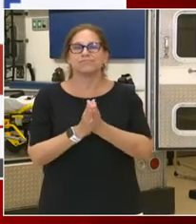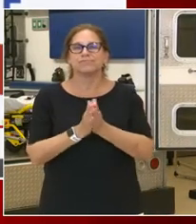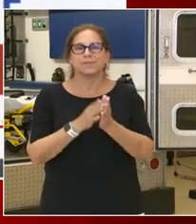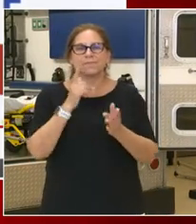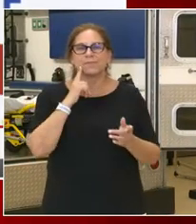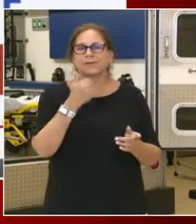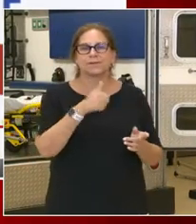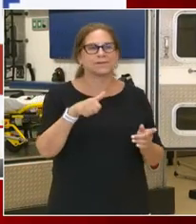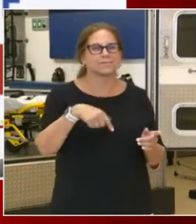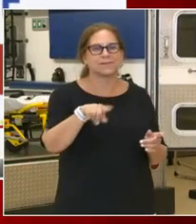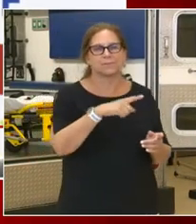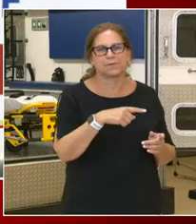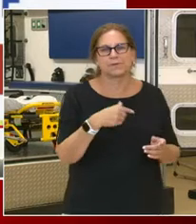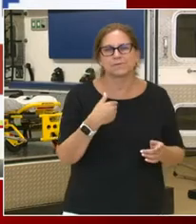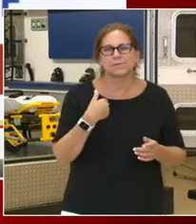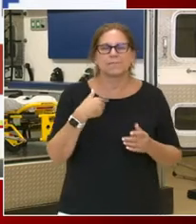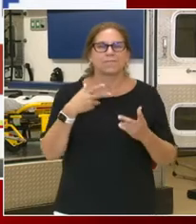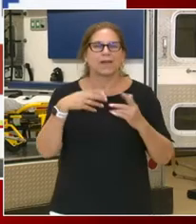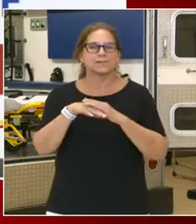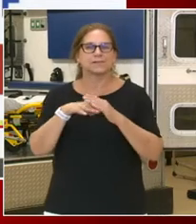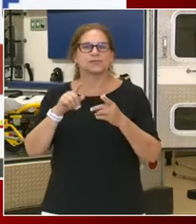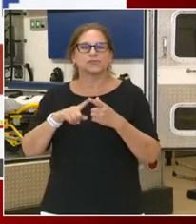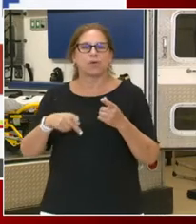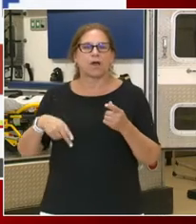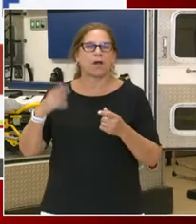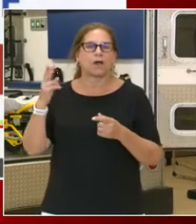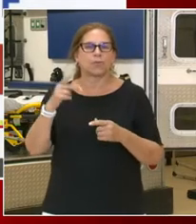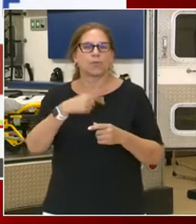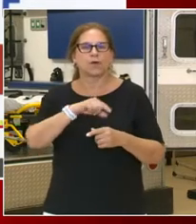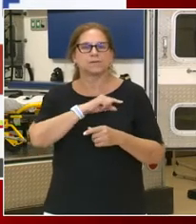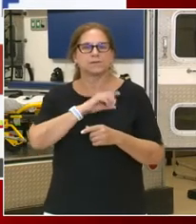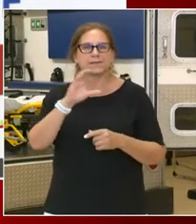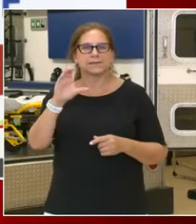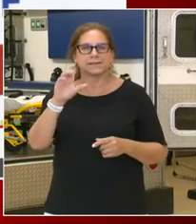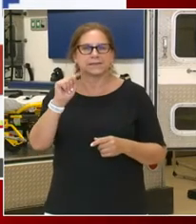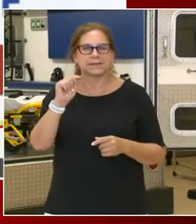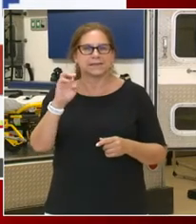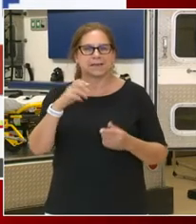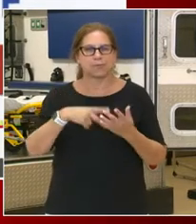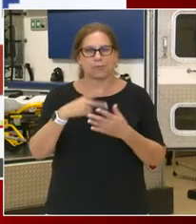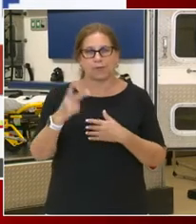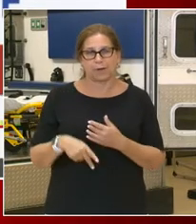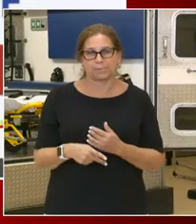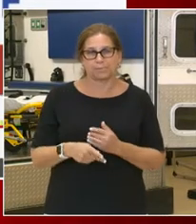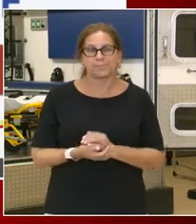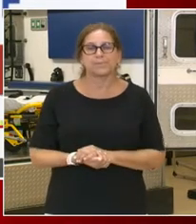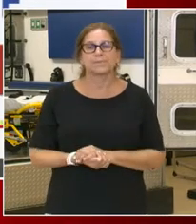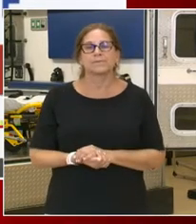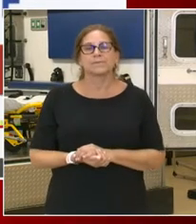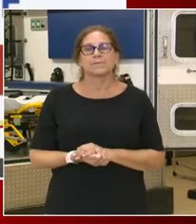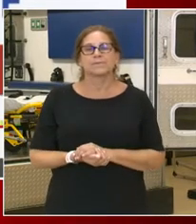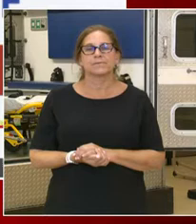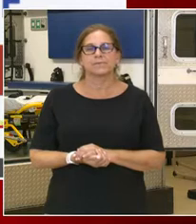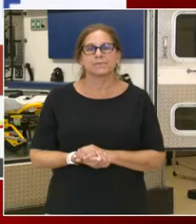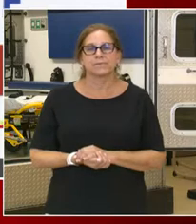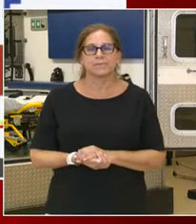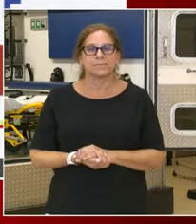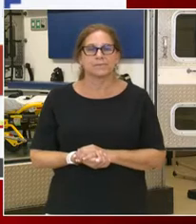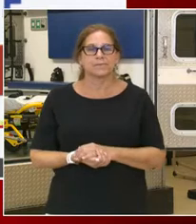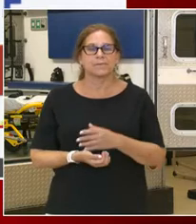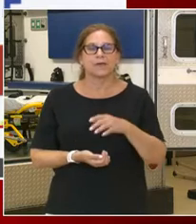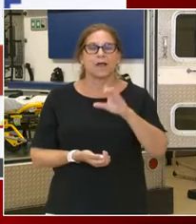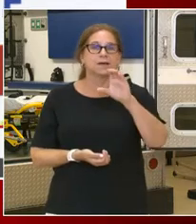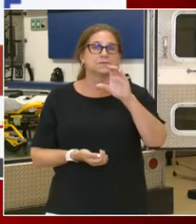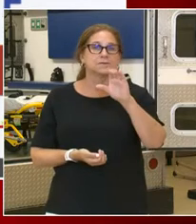access to really high-quality CTE programming in the first instance in cybersecurity and in nursing and in other areas.